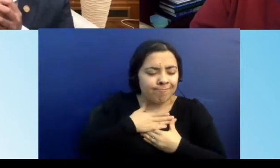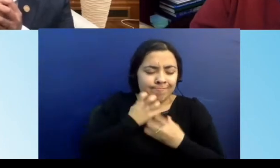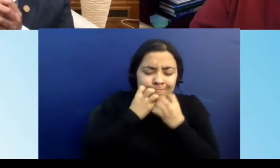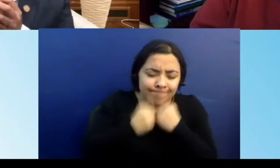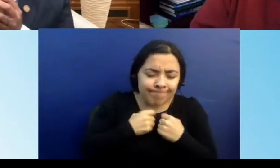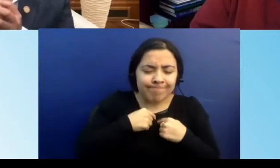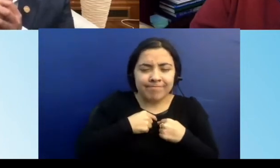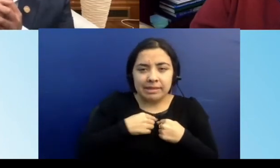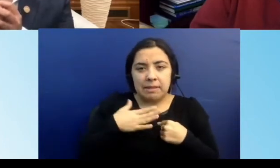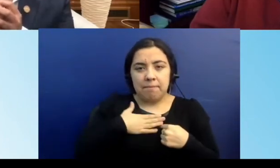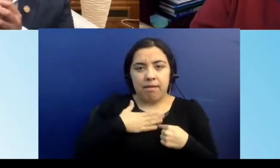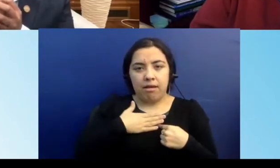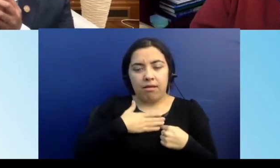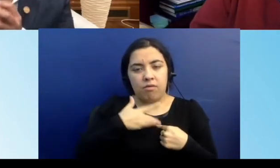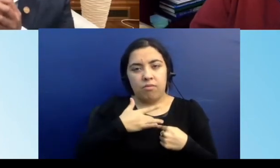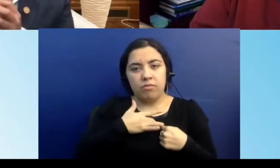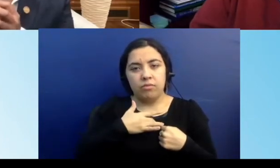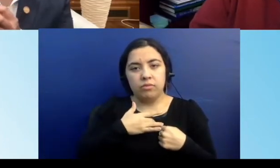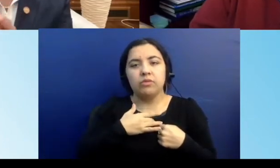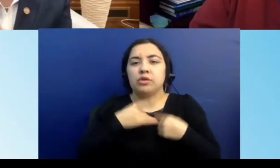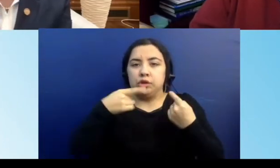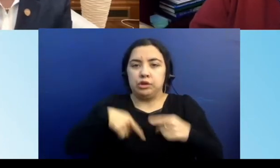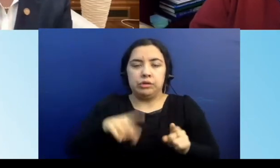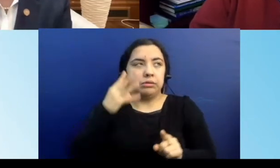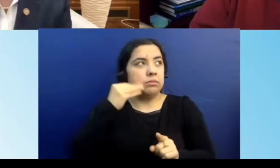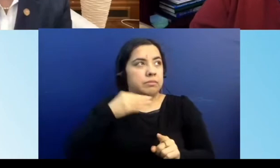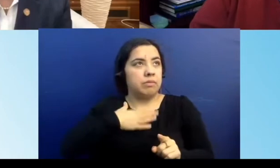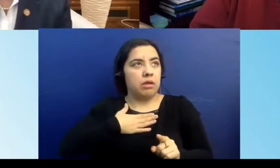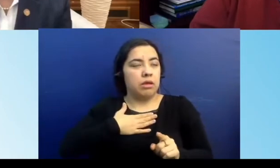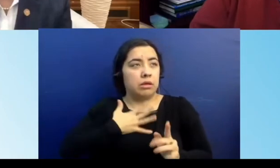to me in times of despair. I think about them.